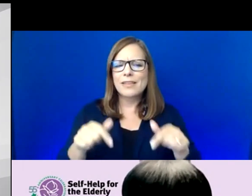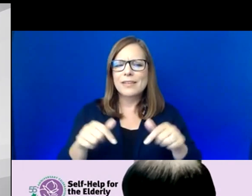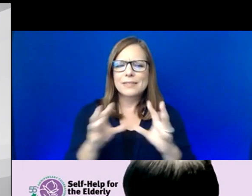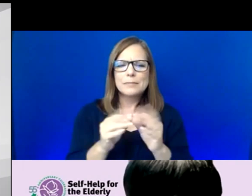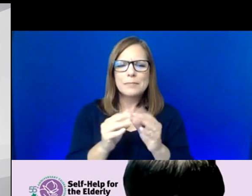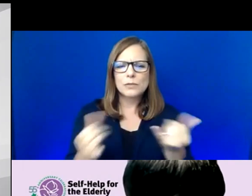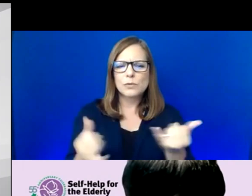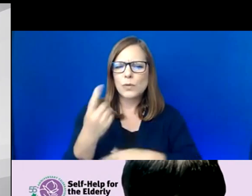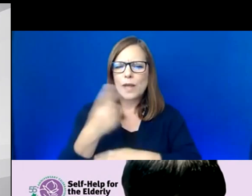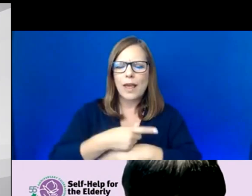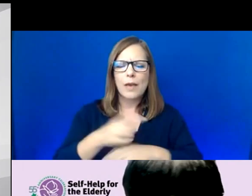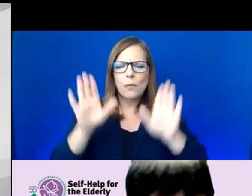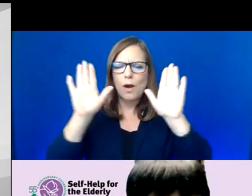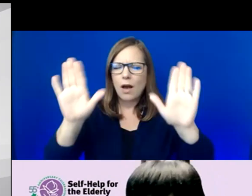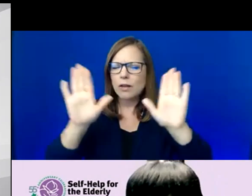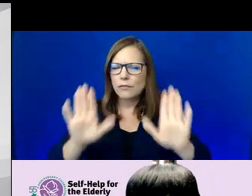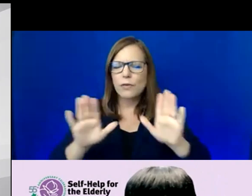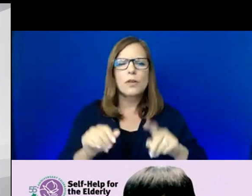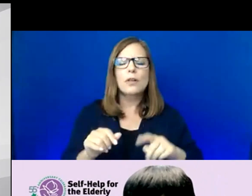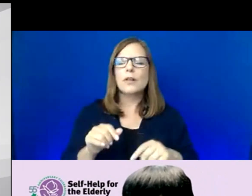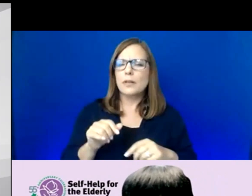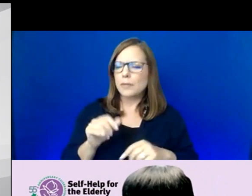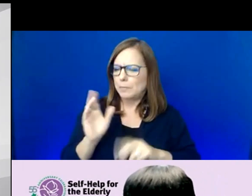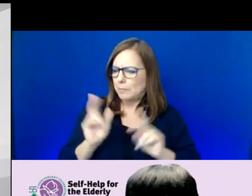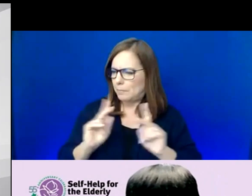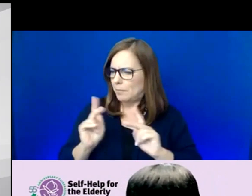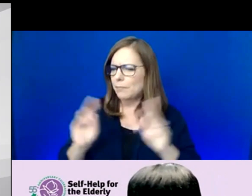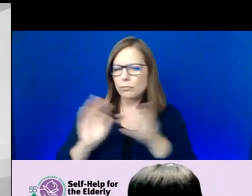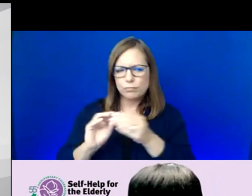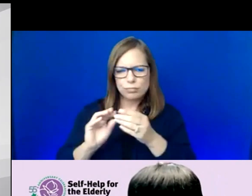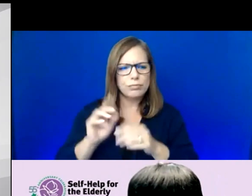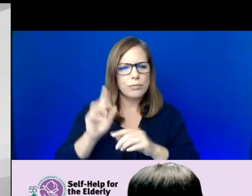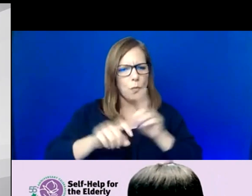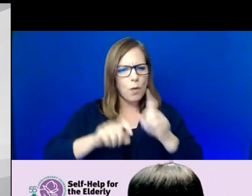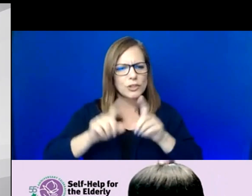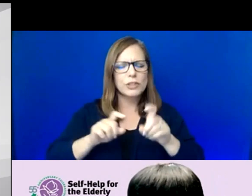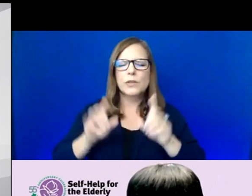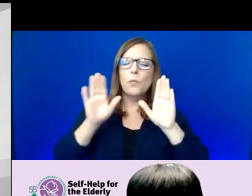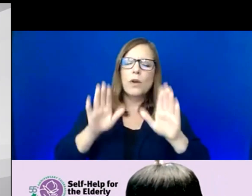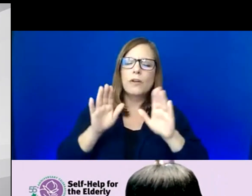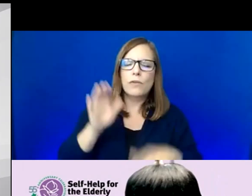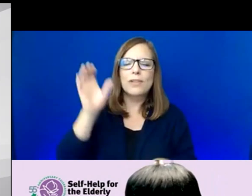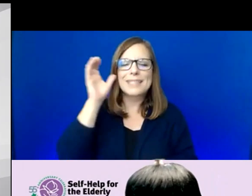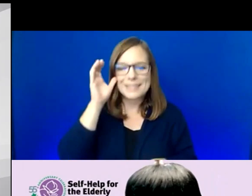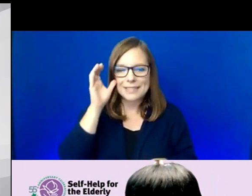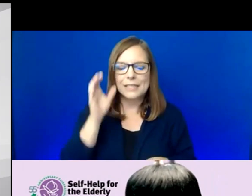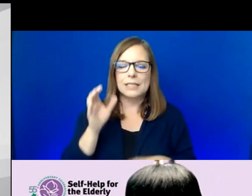questions. Was a great listening session. You raised a lot of